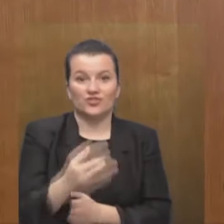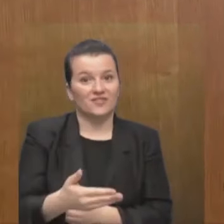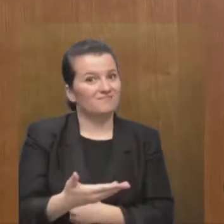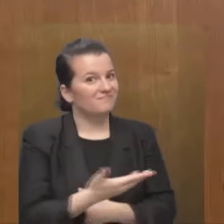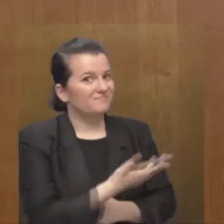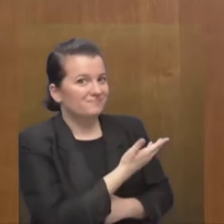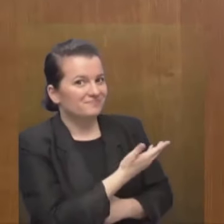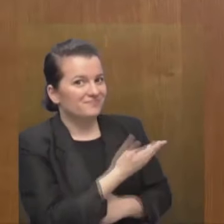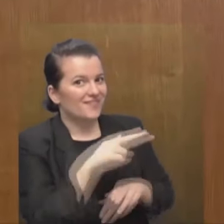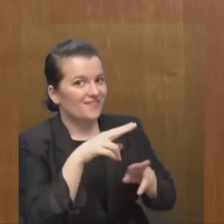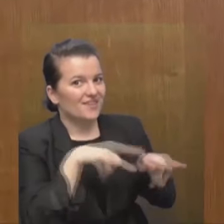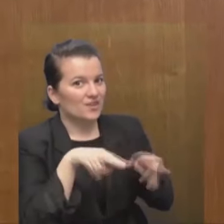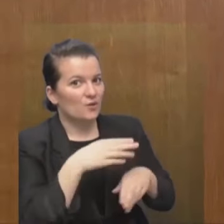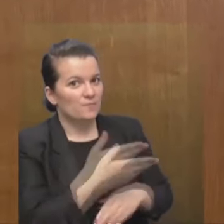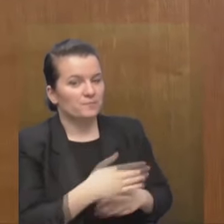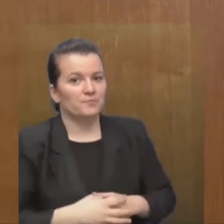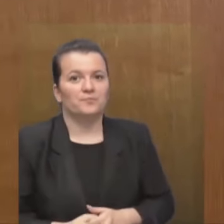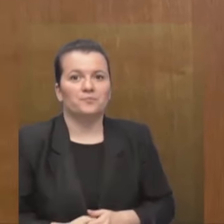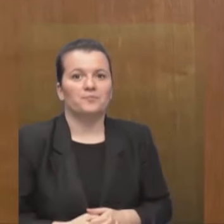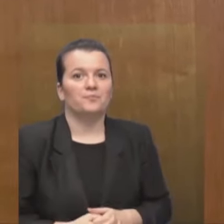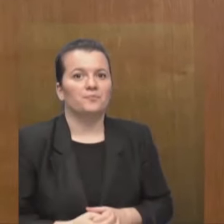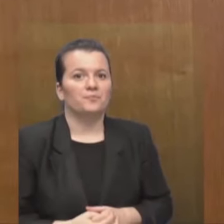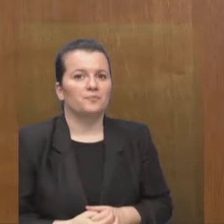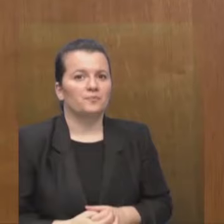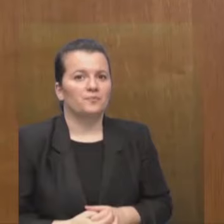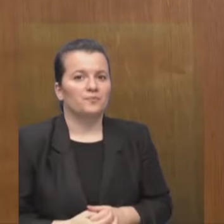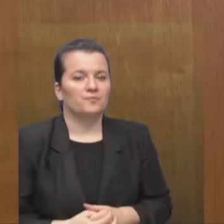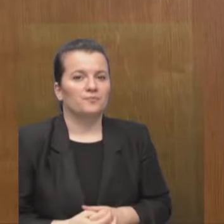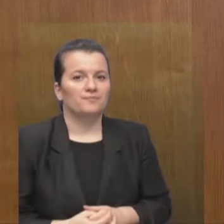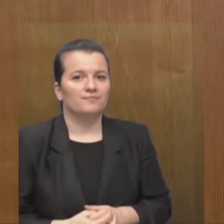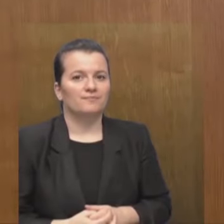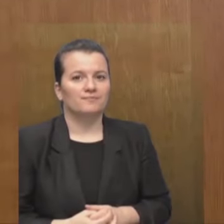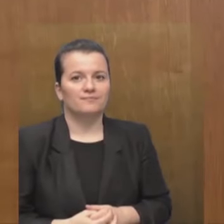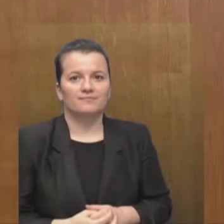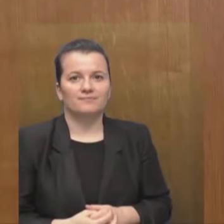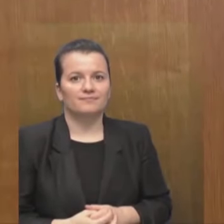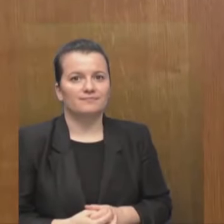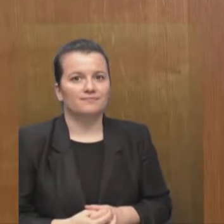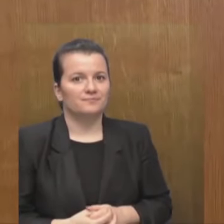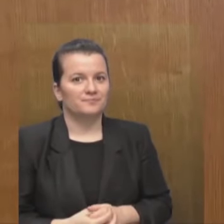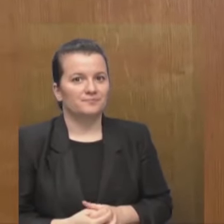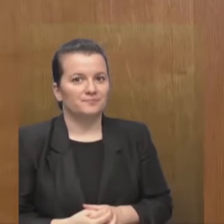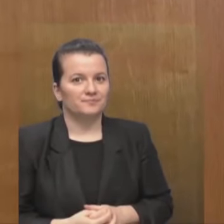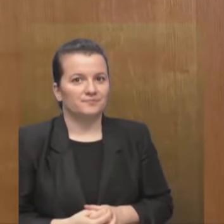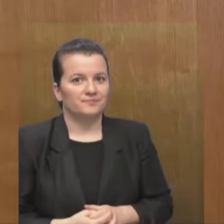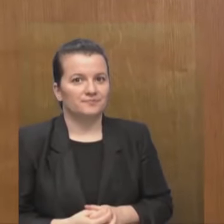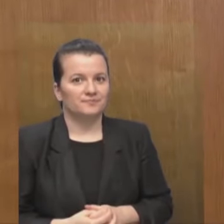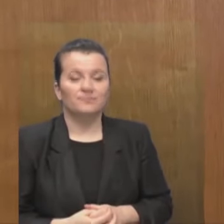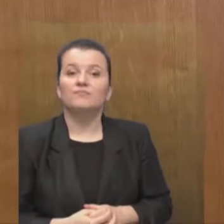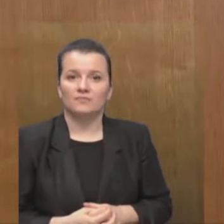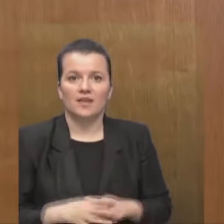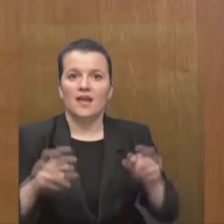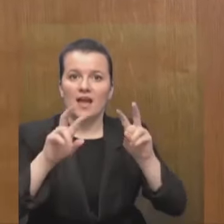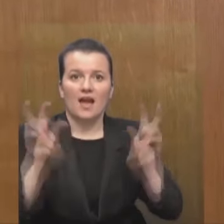Committee. Good afternoon. The emergence of electric cars will mean a new deal in terms of competitive